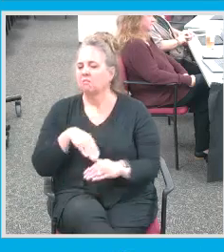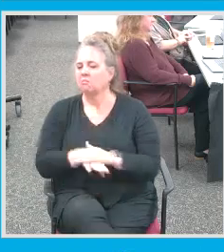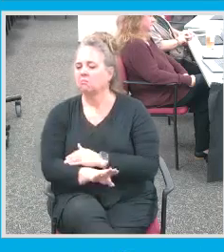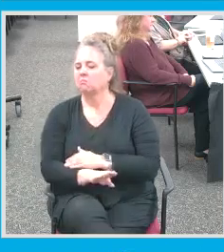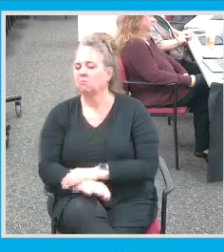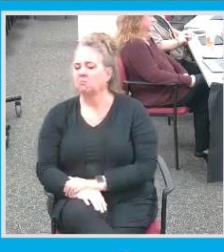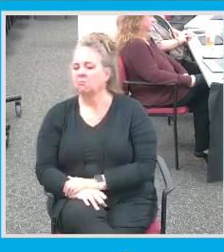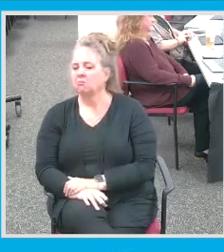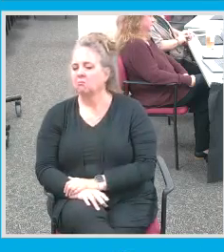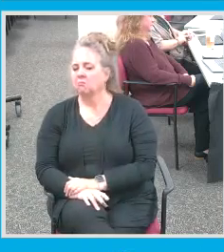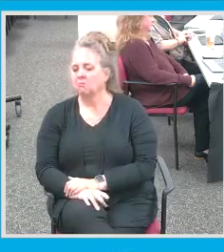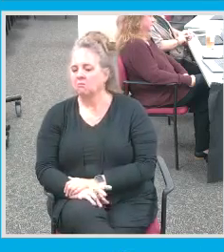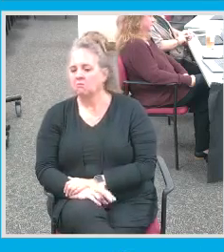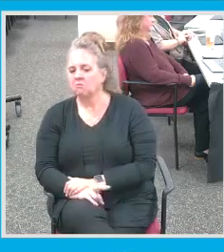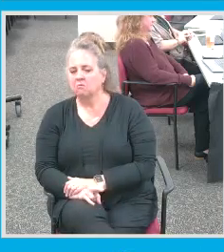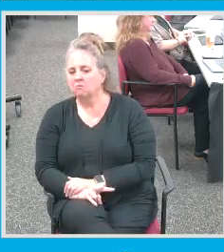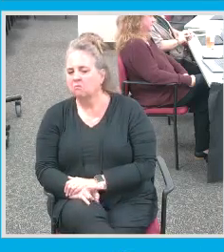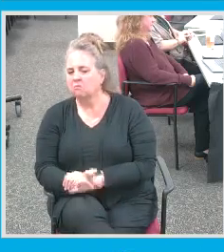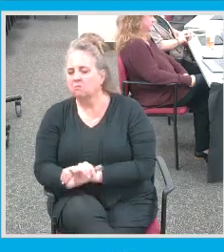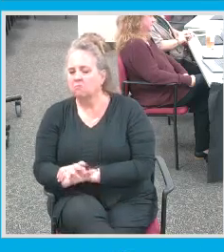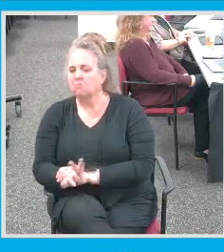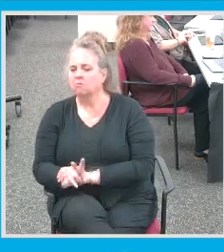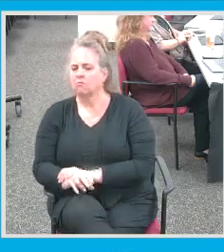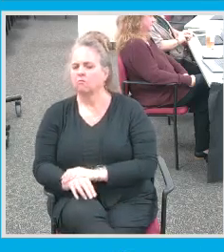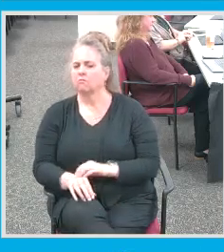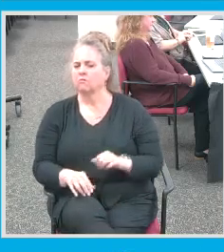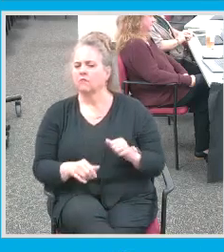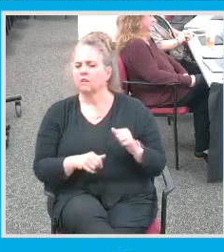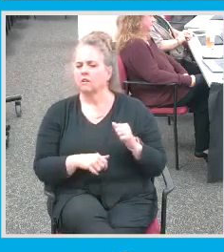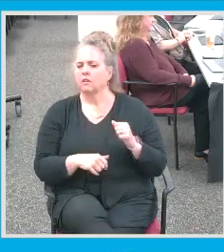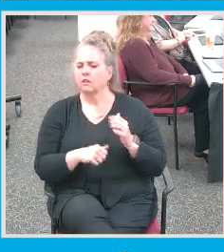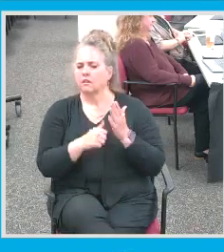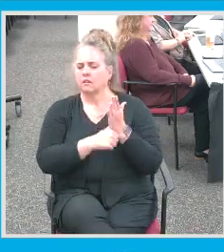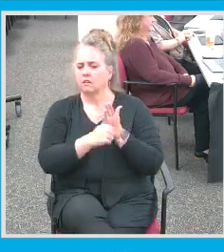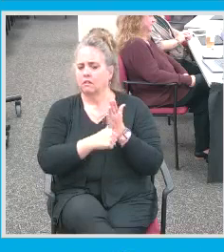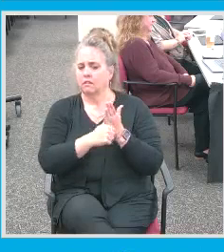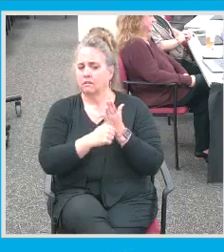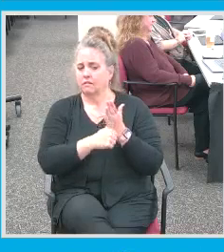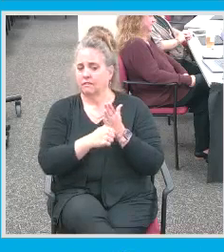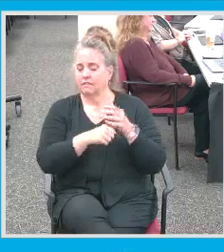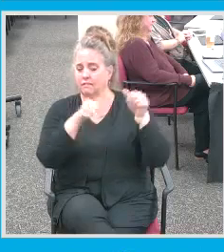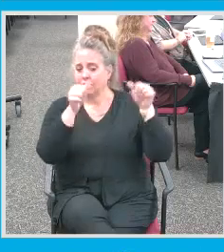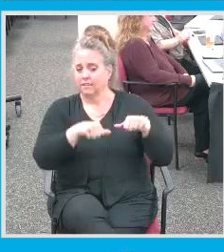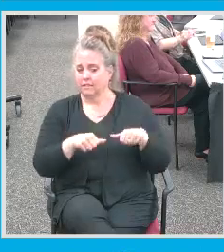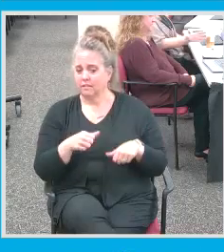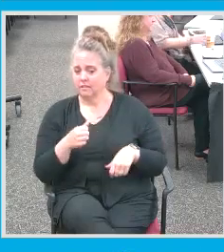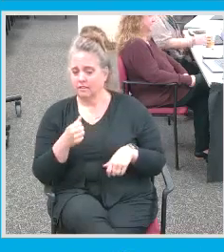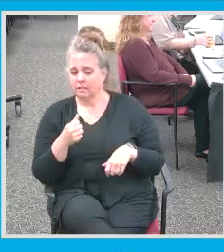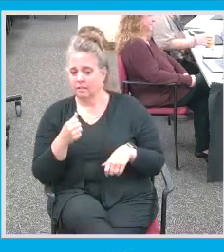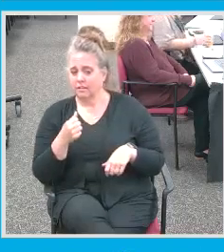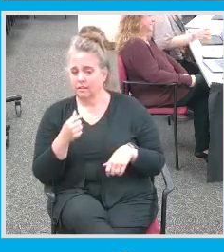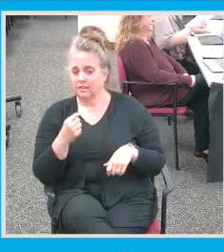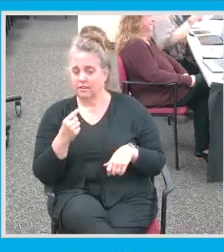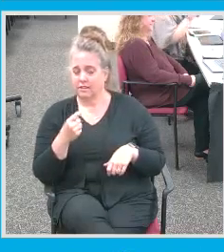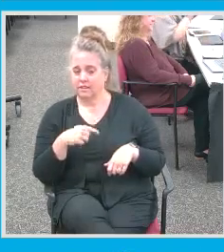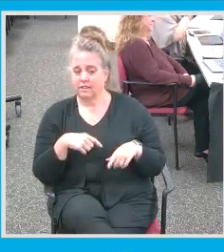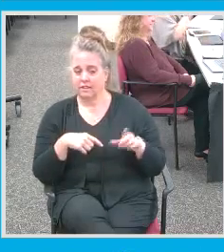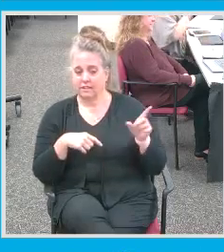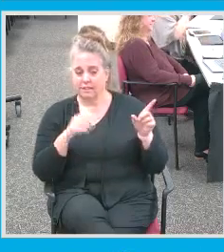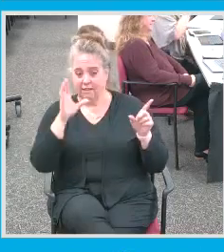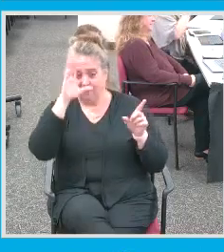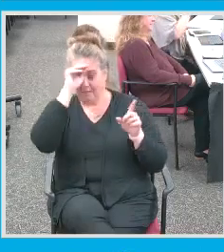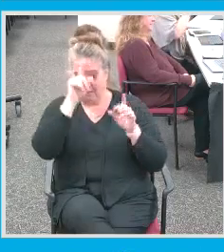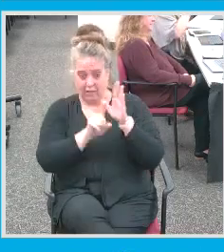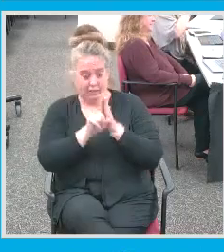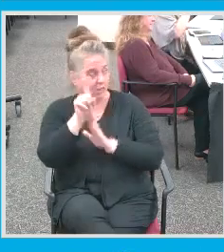of our posters, and I believe it was Cade, because he's the tallest one on our team, put it way up top where the ceilings are,